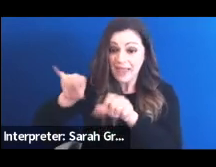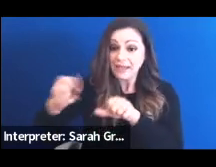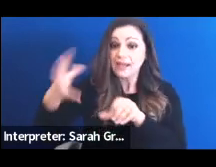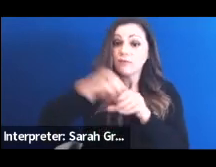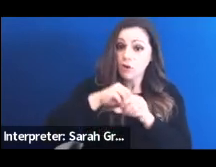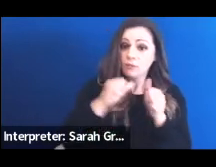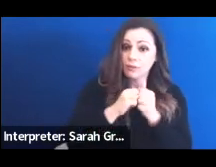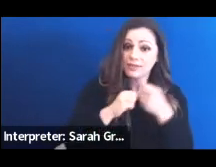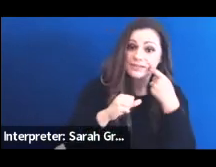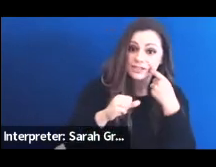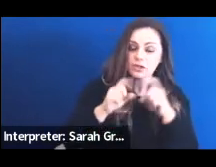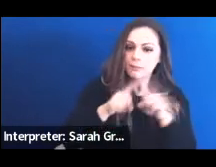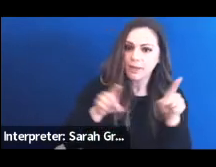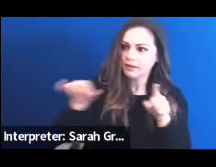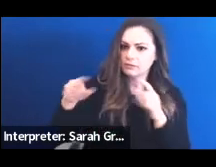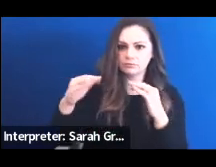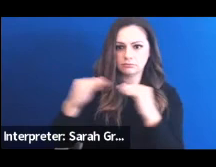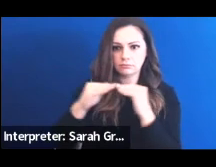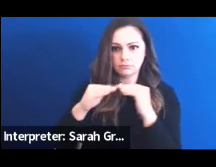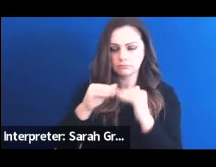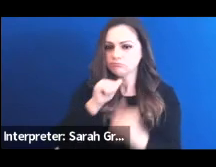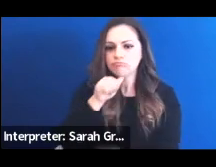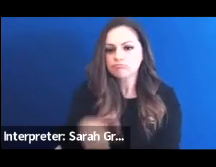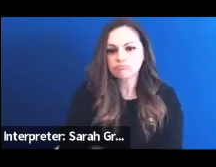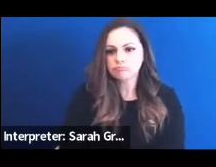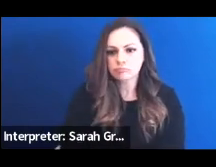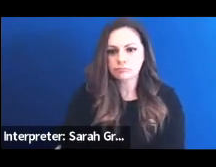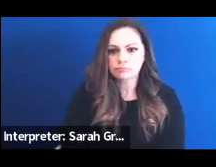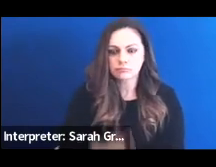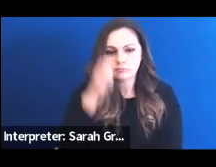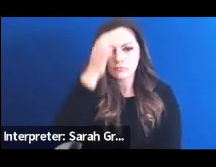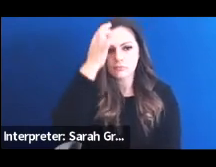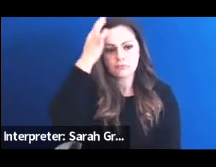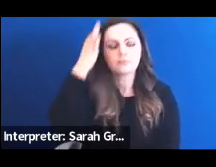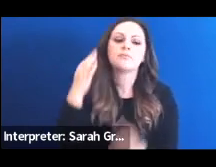A lot of times, and this is one of the most shaming things that I can think of,